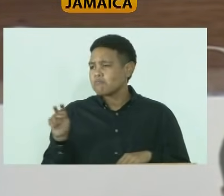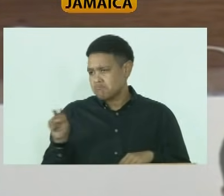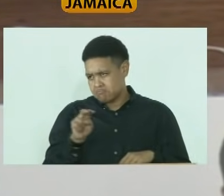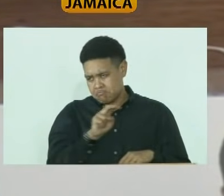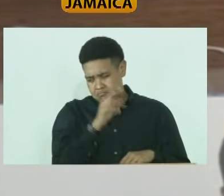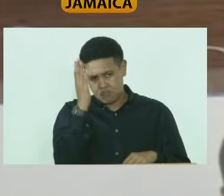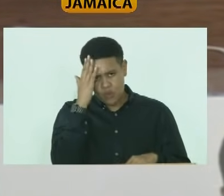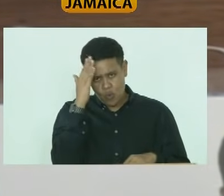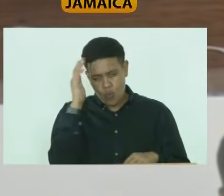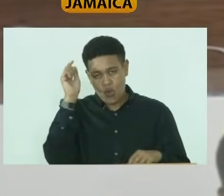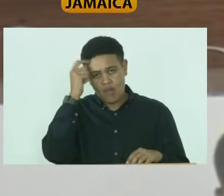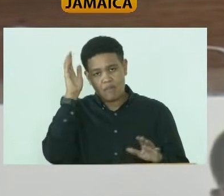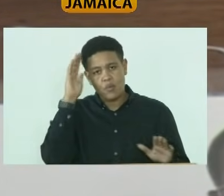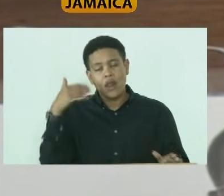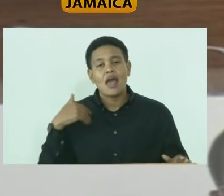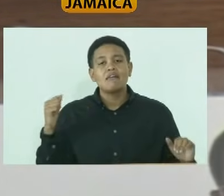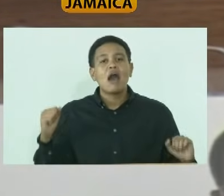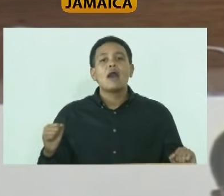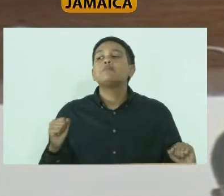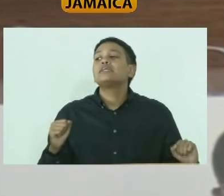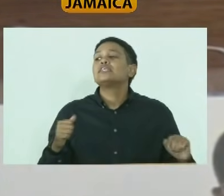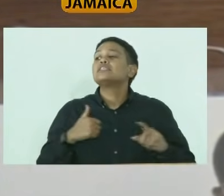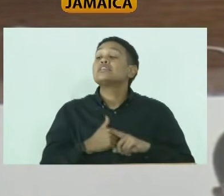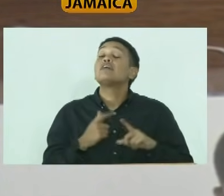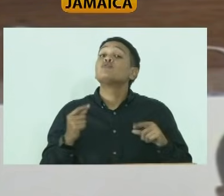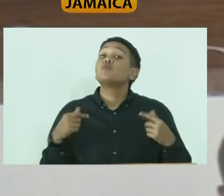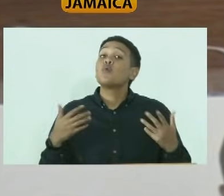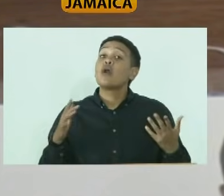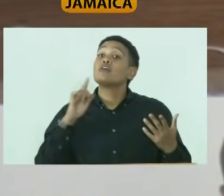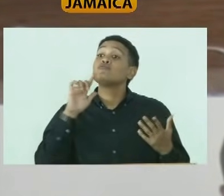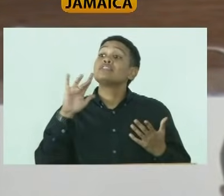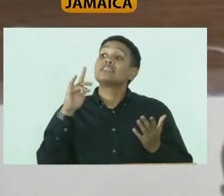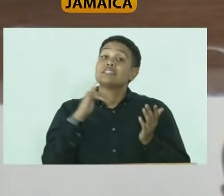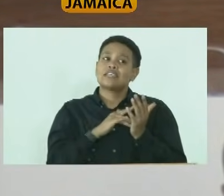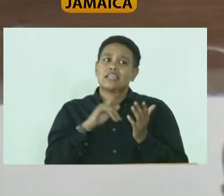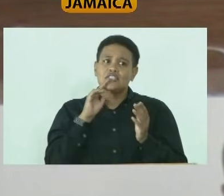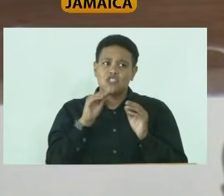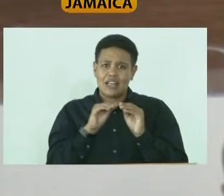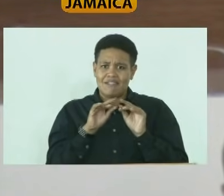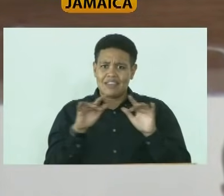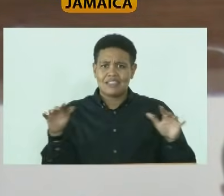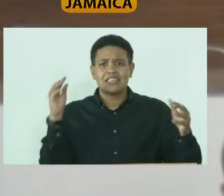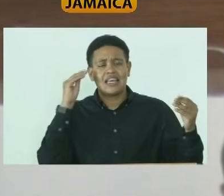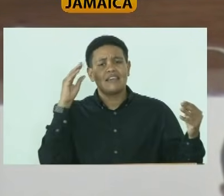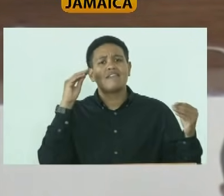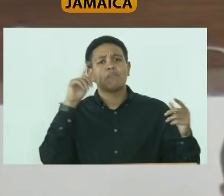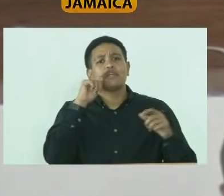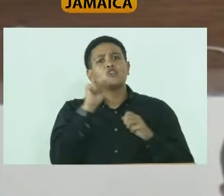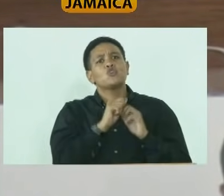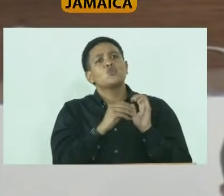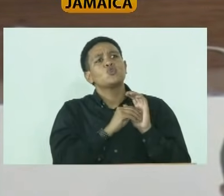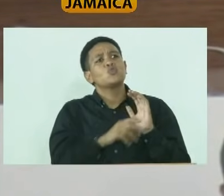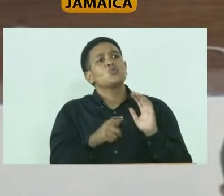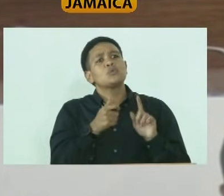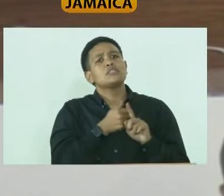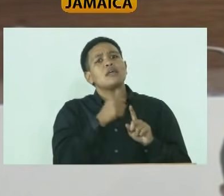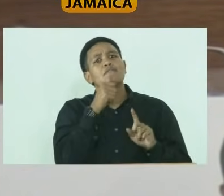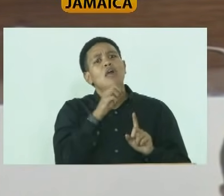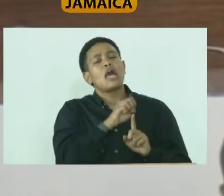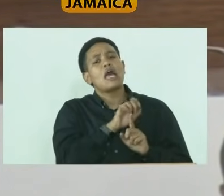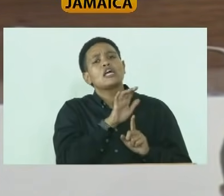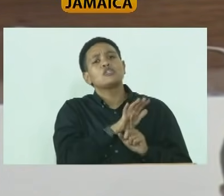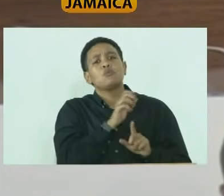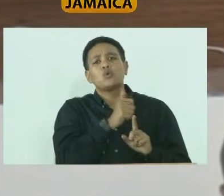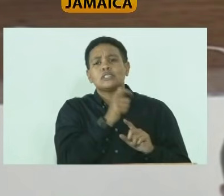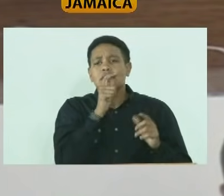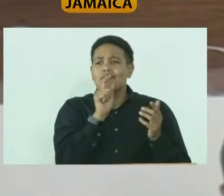importantly, the government will have the ability to centrally filter content to make sure that students are not exposed to